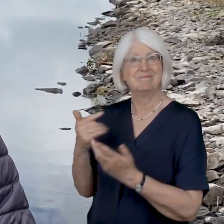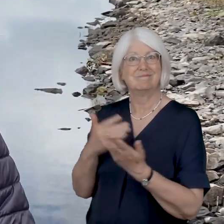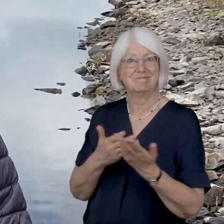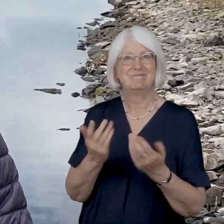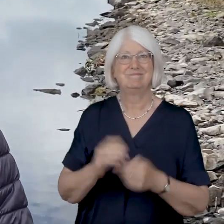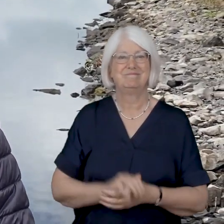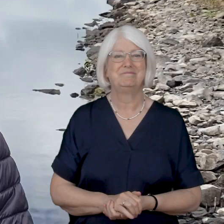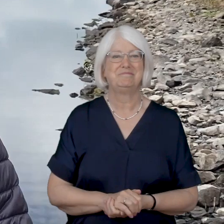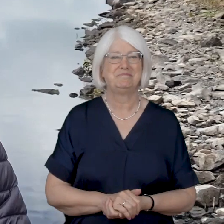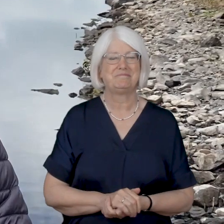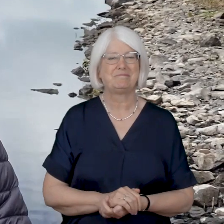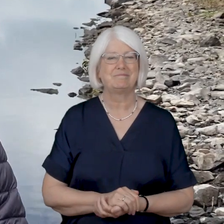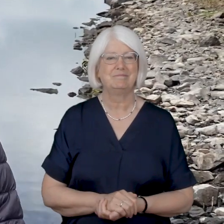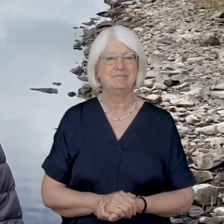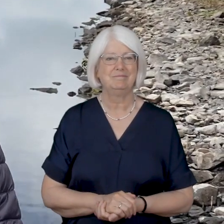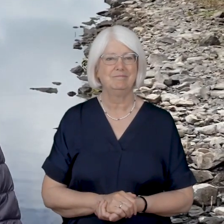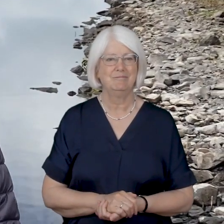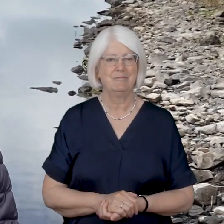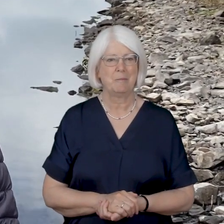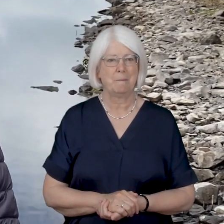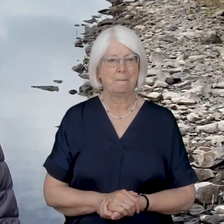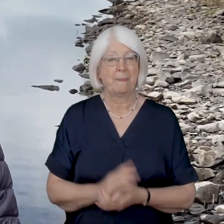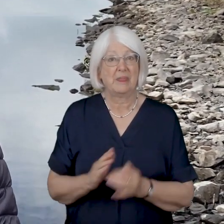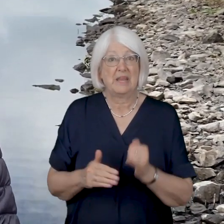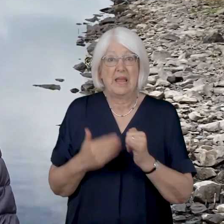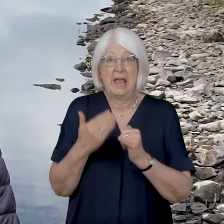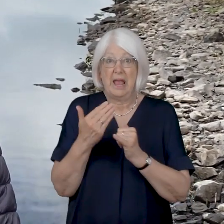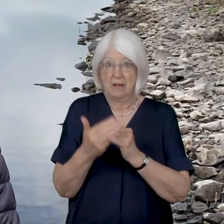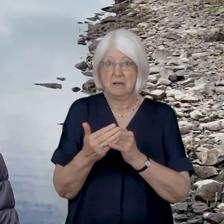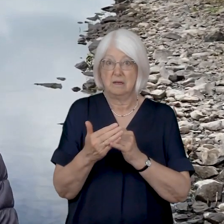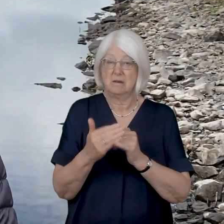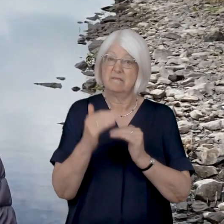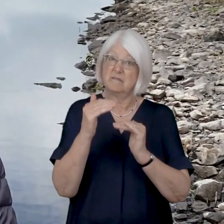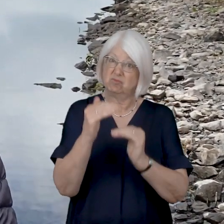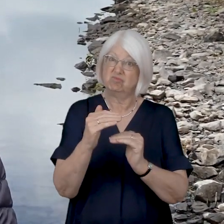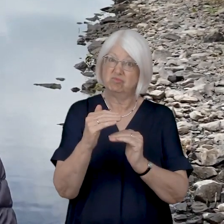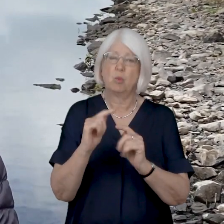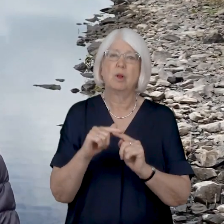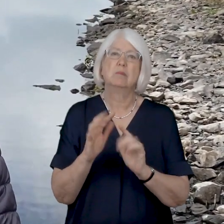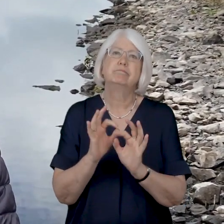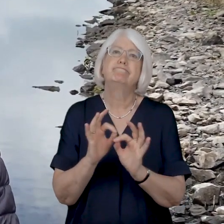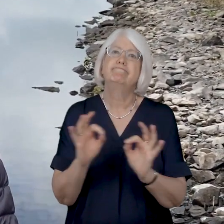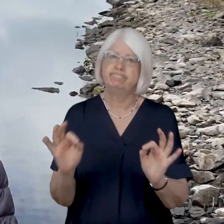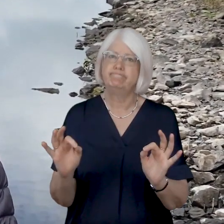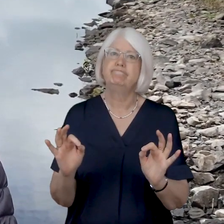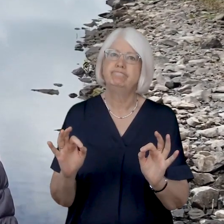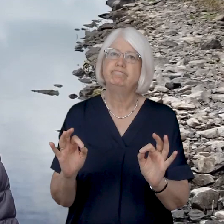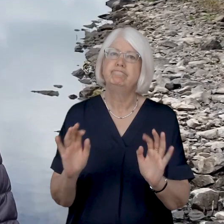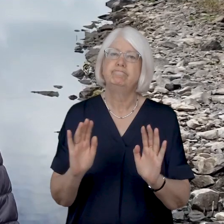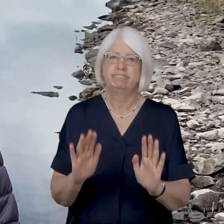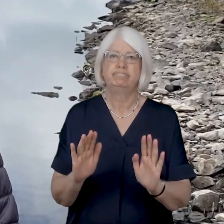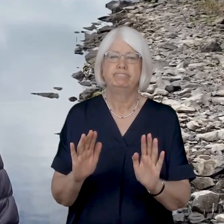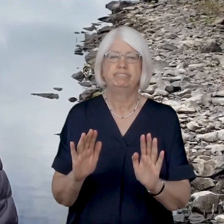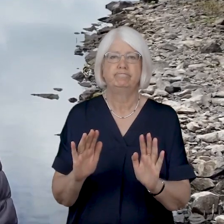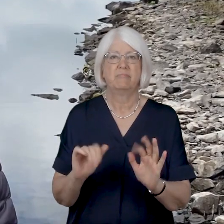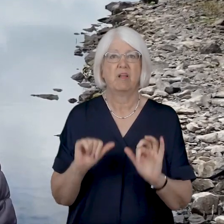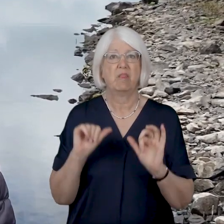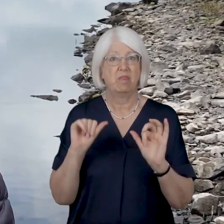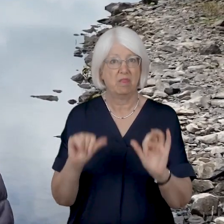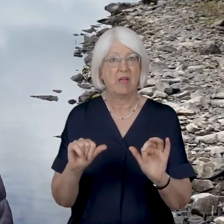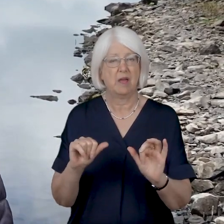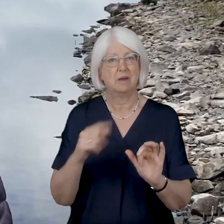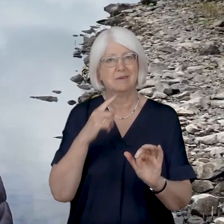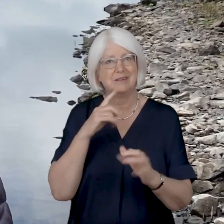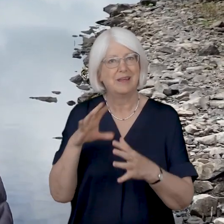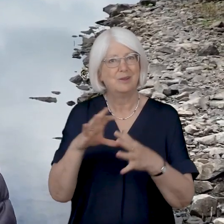intercessions. We're going to also, at the end of each sequence, leave a short silence. And then we're going to